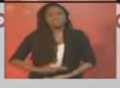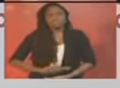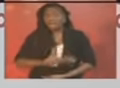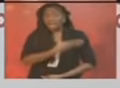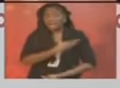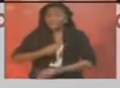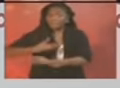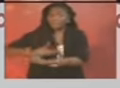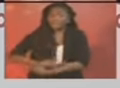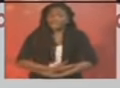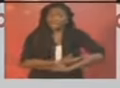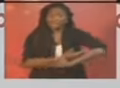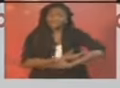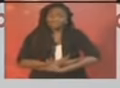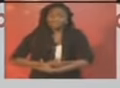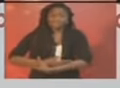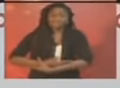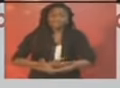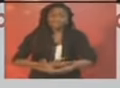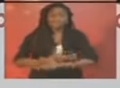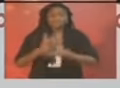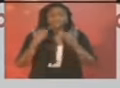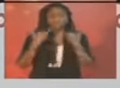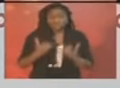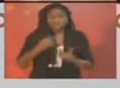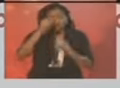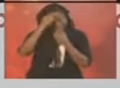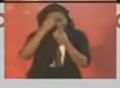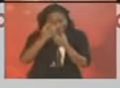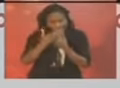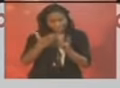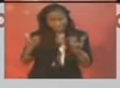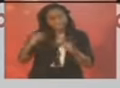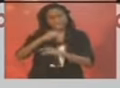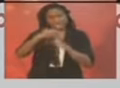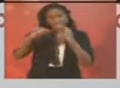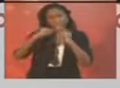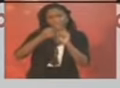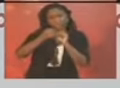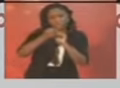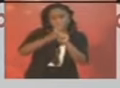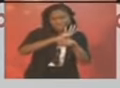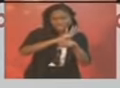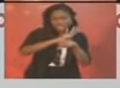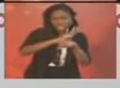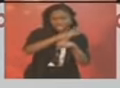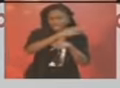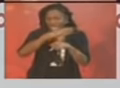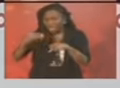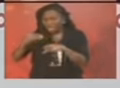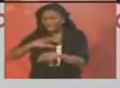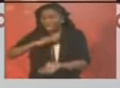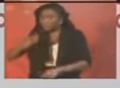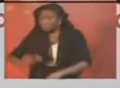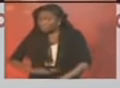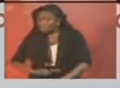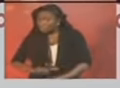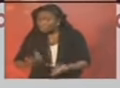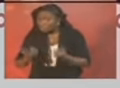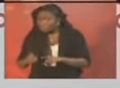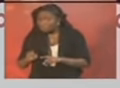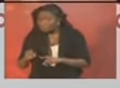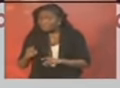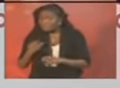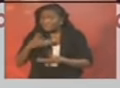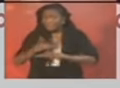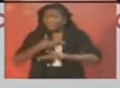the information that I would have previously shared on COVID-19 as it relates to pregnancy and a newborn infant. It is based